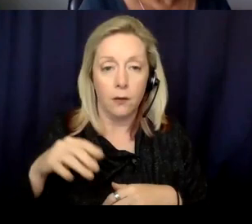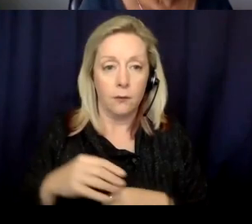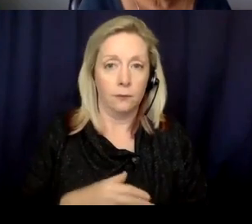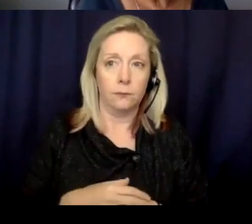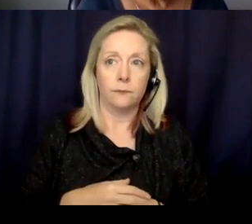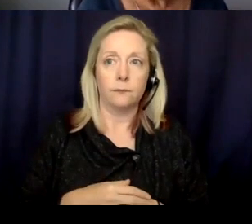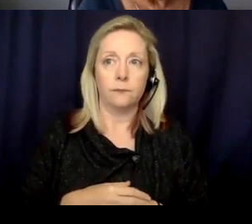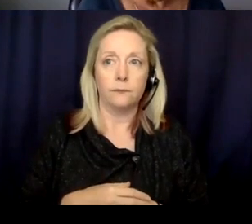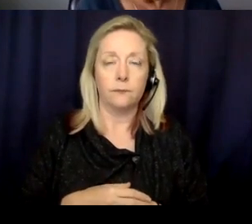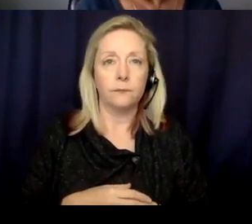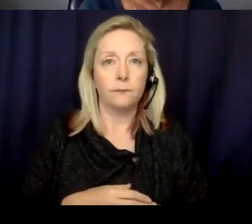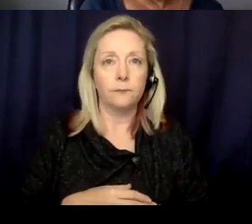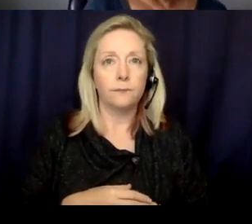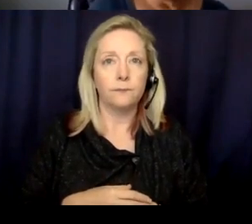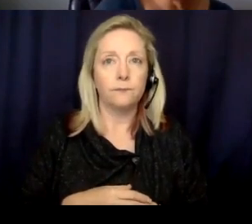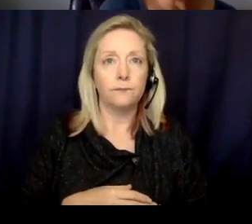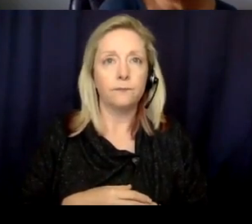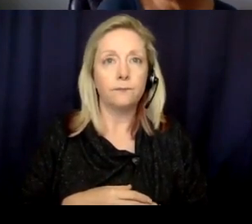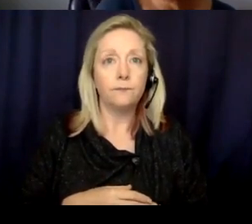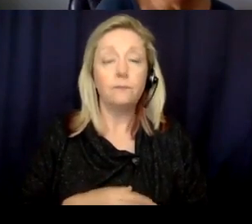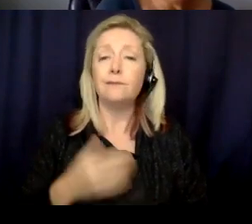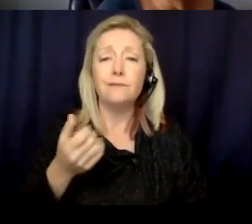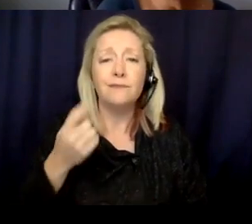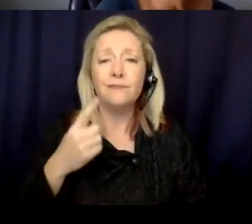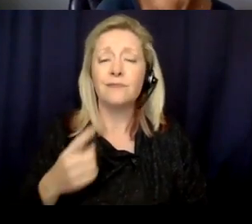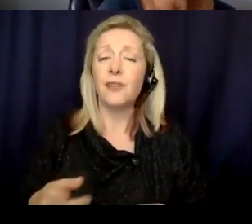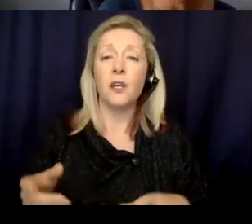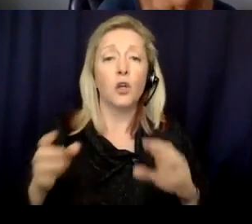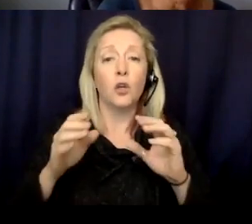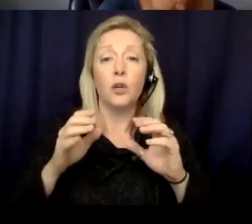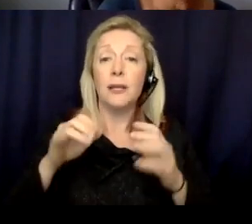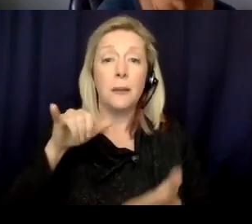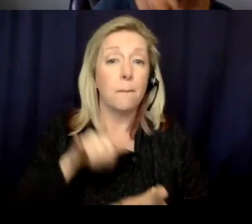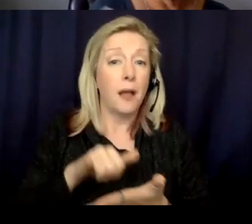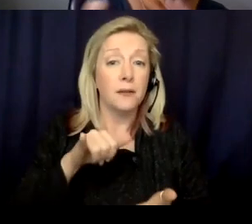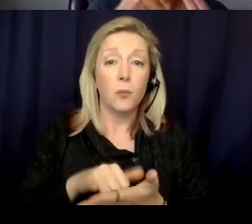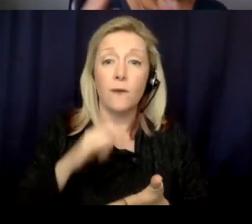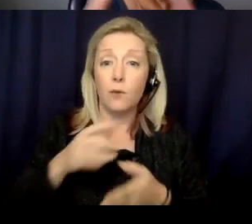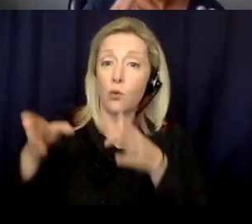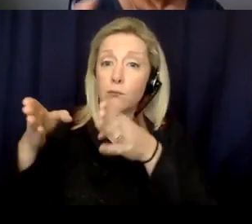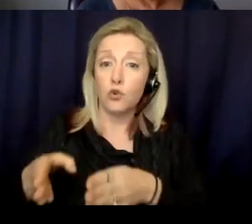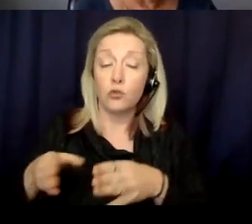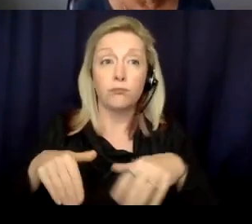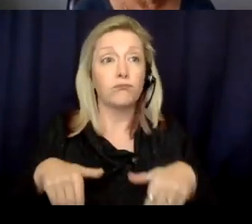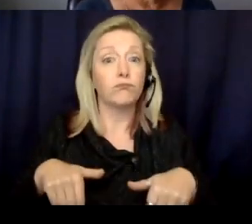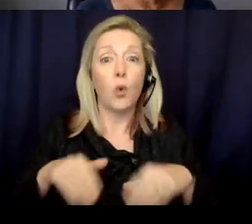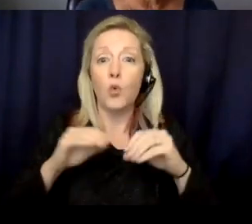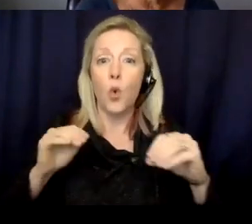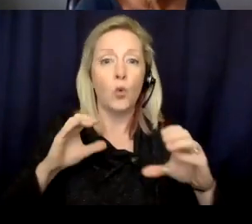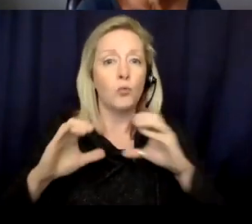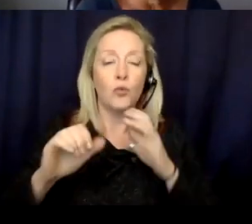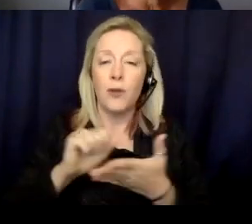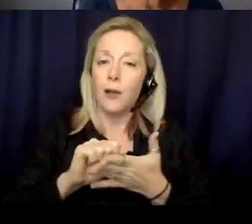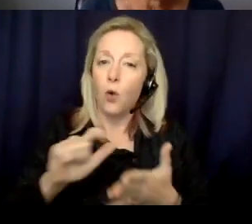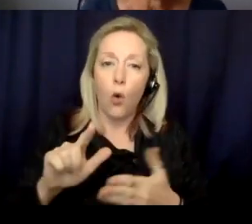that. So there's absolutely no one who doesn't not communicate. I know that's 2 double negatives in a